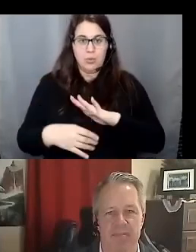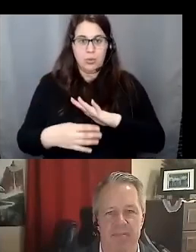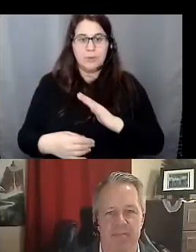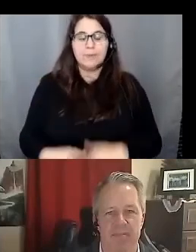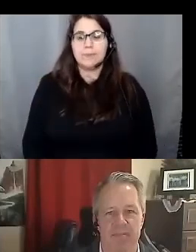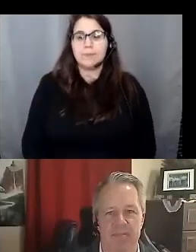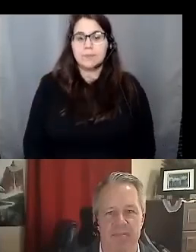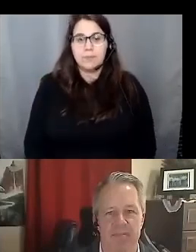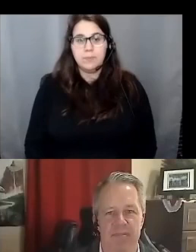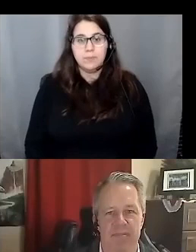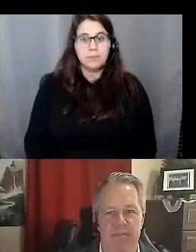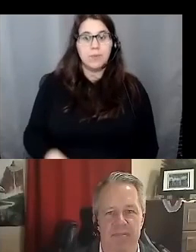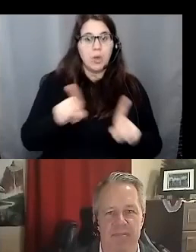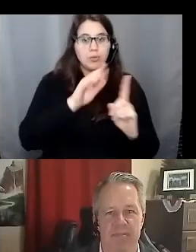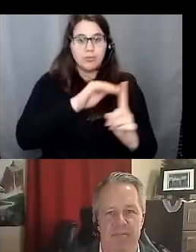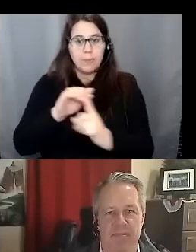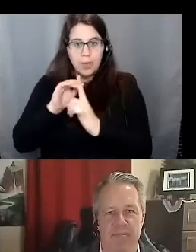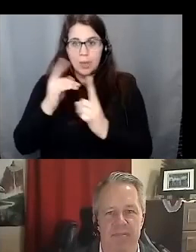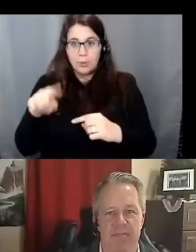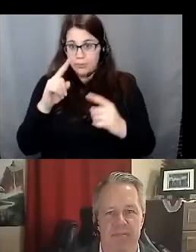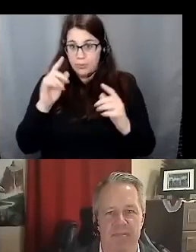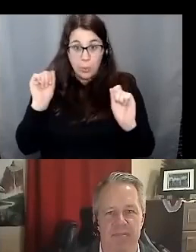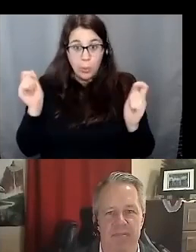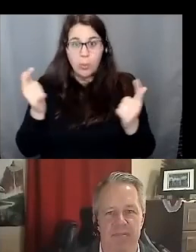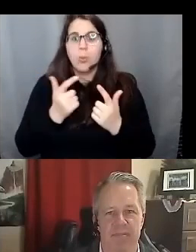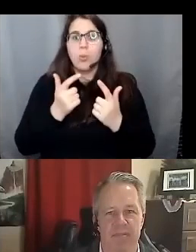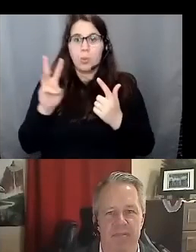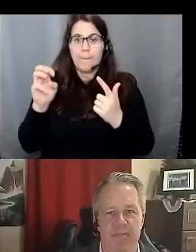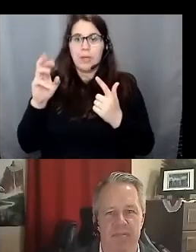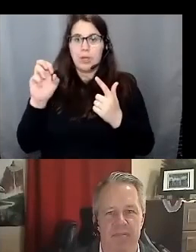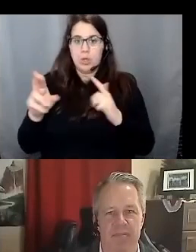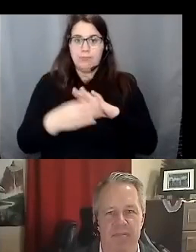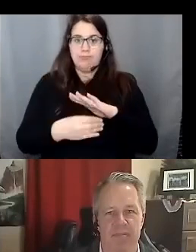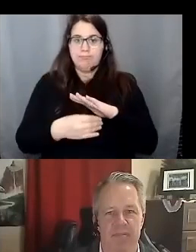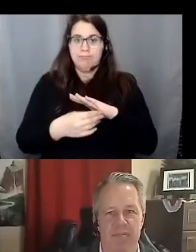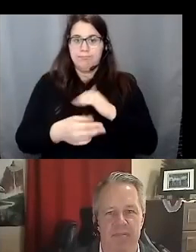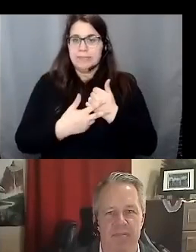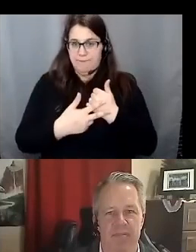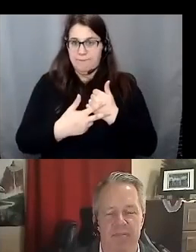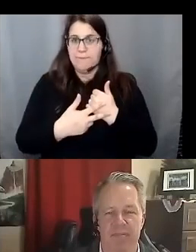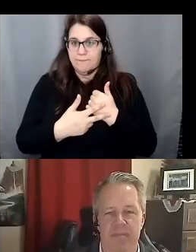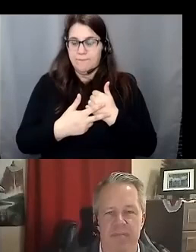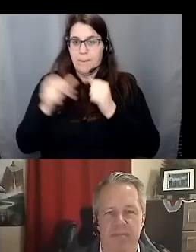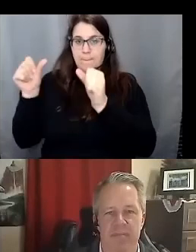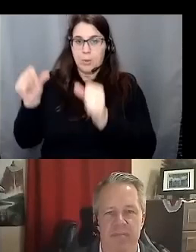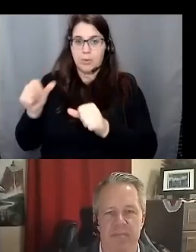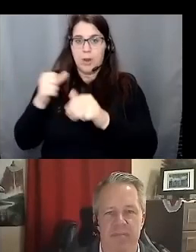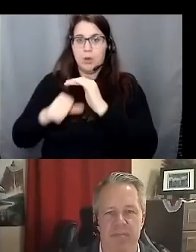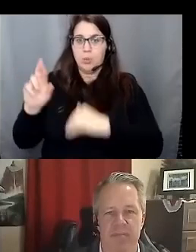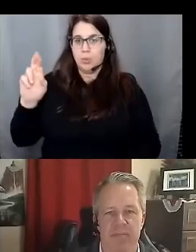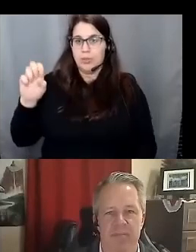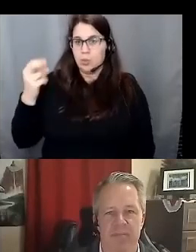a reminder to everyone that all the sessions of the webinar series are being recorded and will be posted to the resources tab